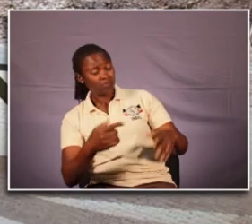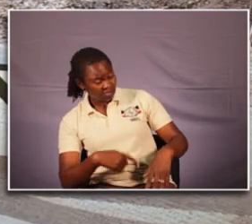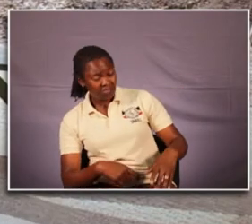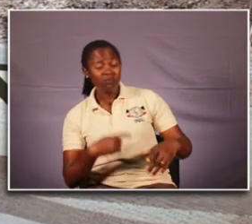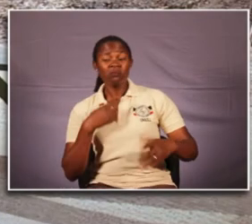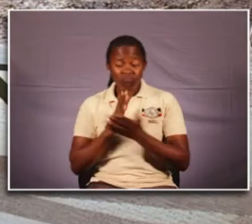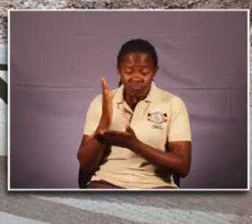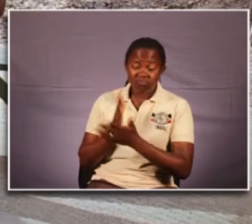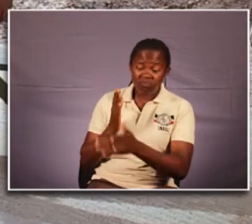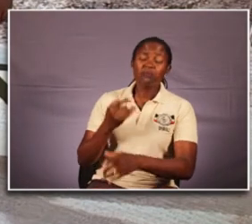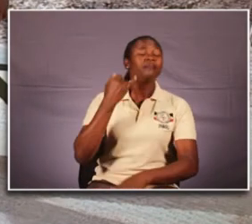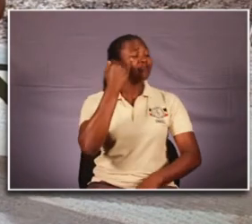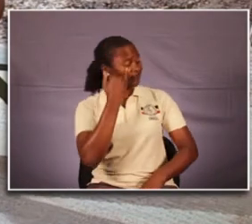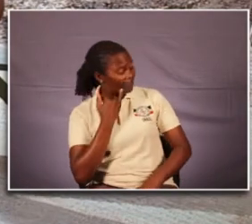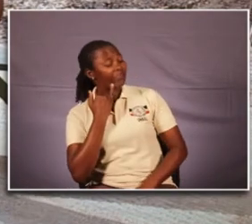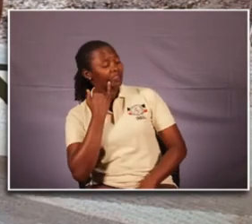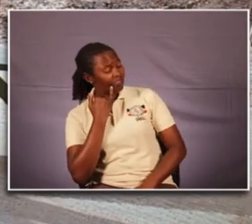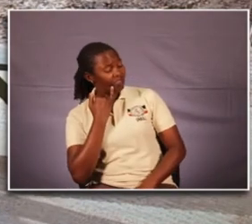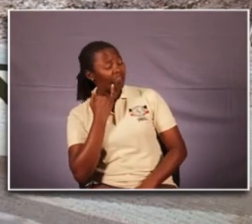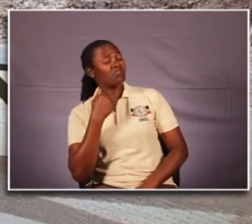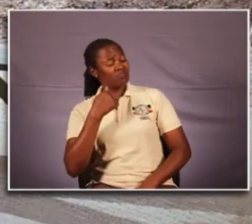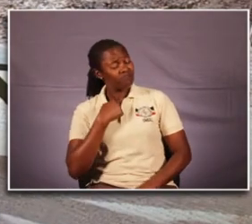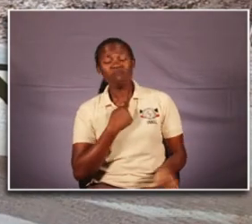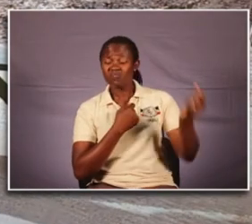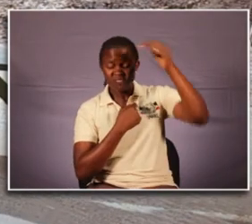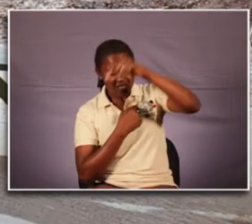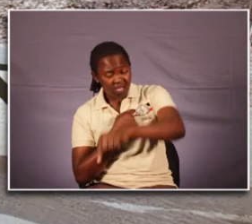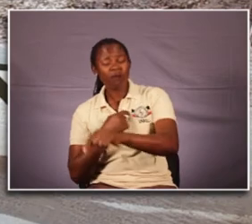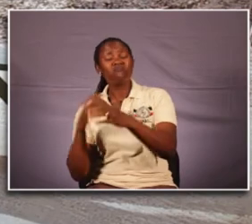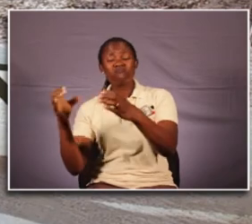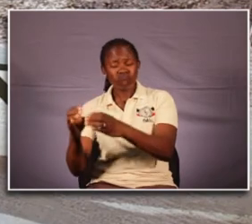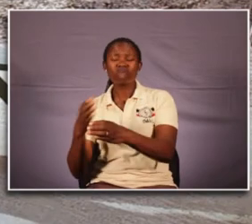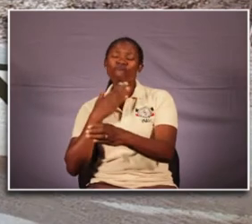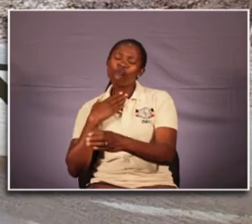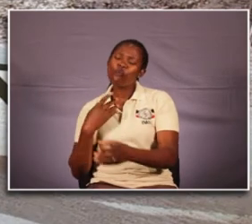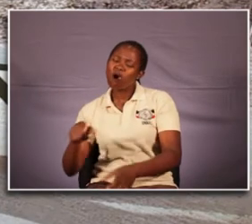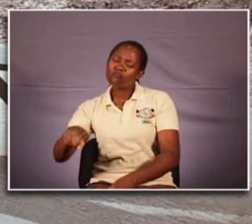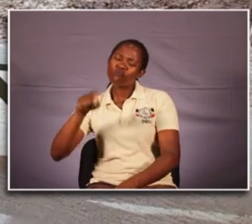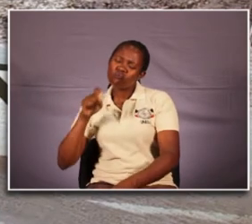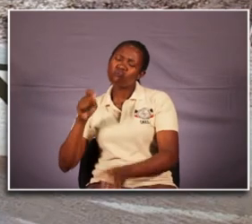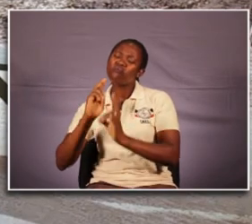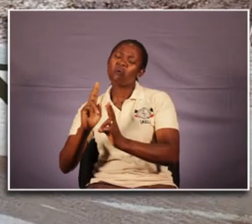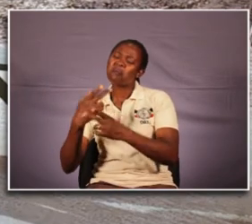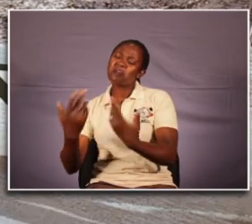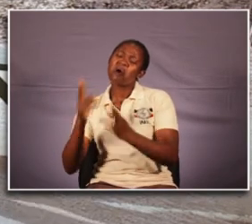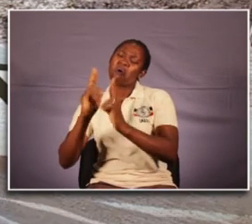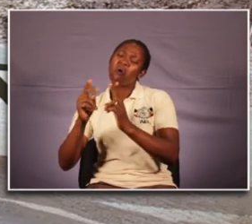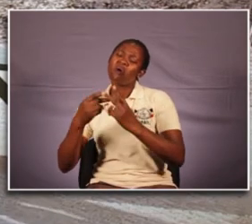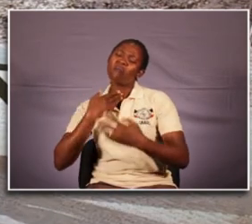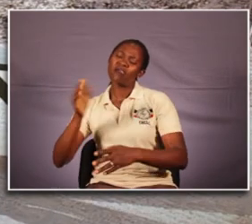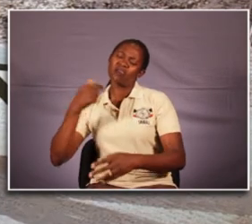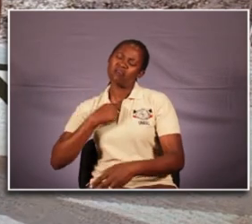Did I hear you clearly? Yes, I'm serious. I got into this group so that I can get Hope. Now that Hope is gone, I totally have nothing to do with this